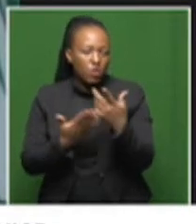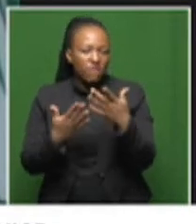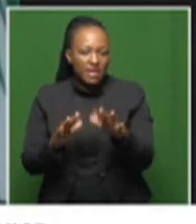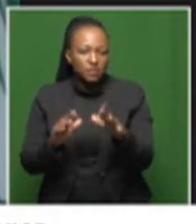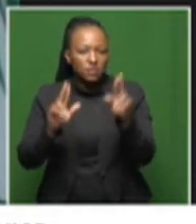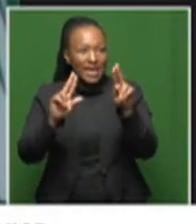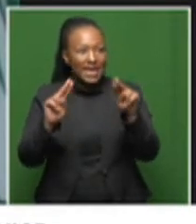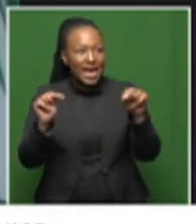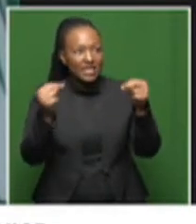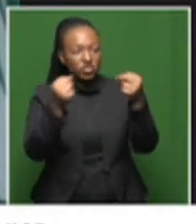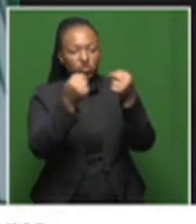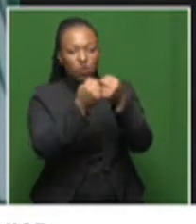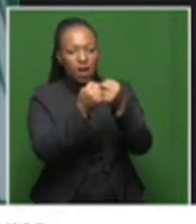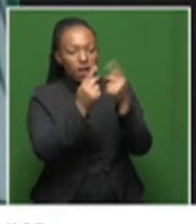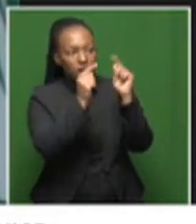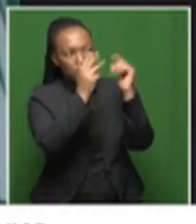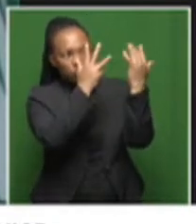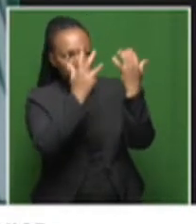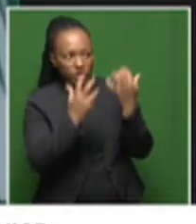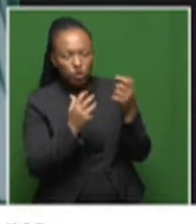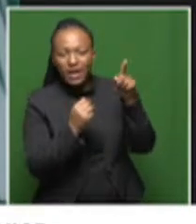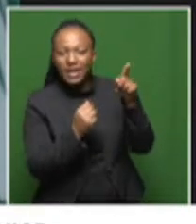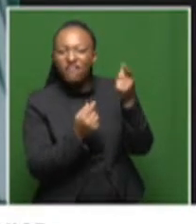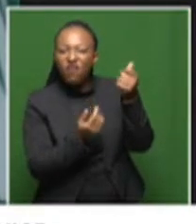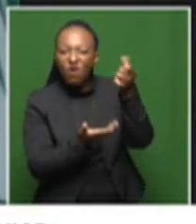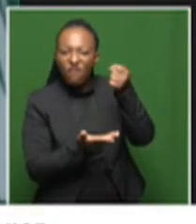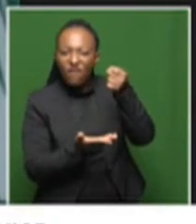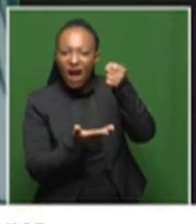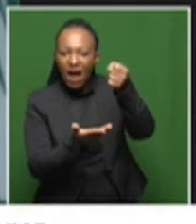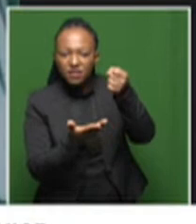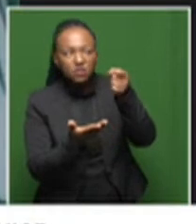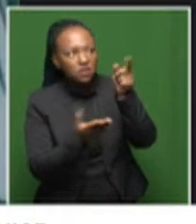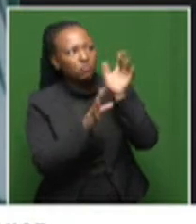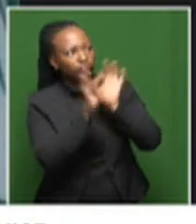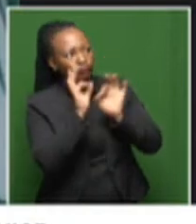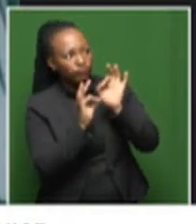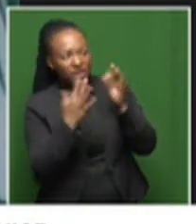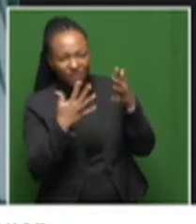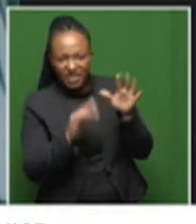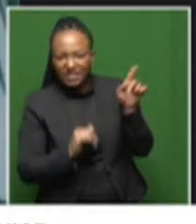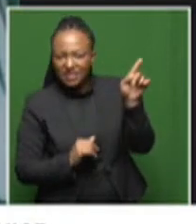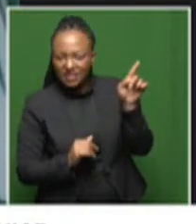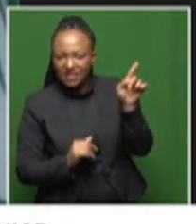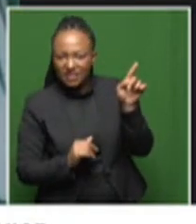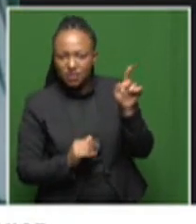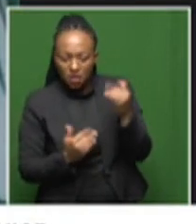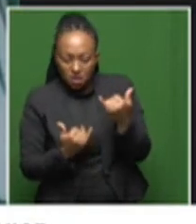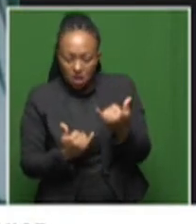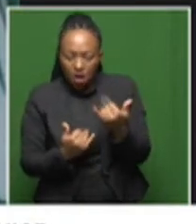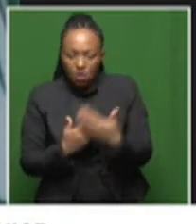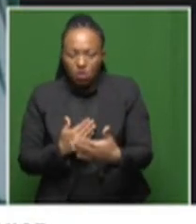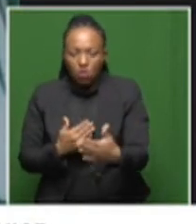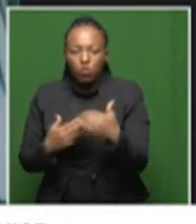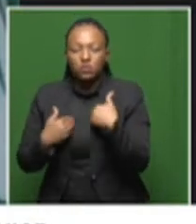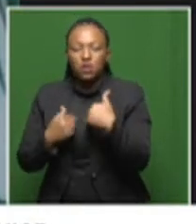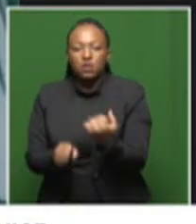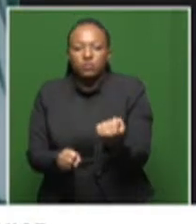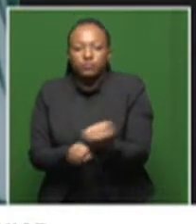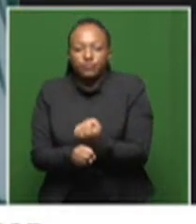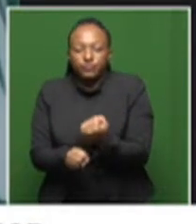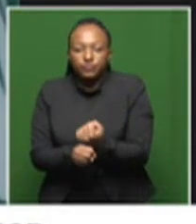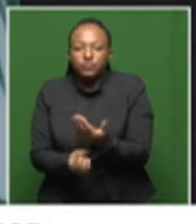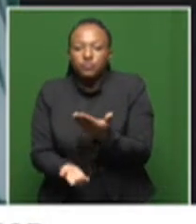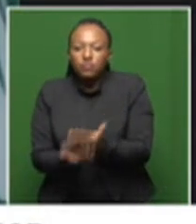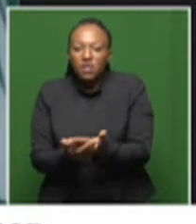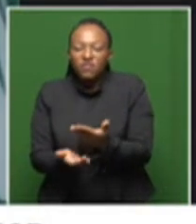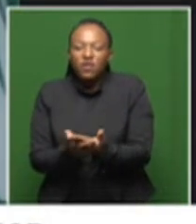Treasury, where the matter for funding of the vaccination program was clarified. To this end, we'll be starting our work to ensure the availability